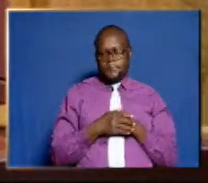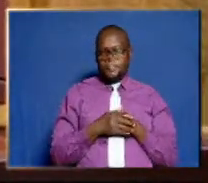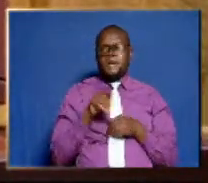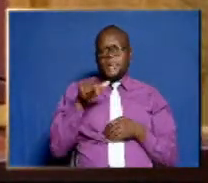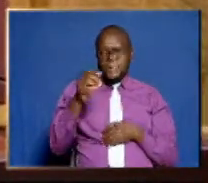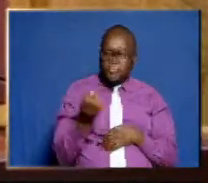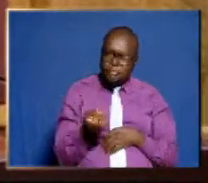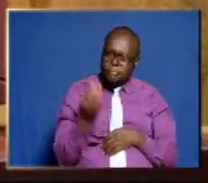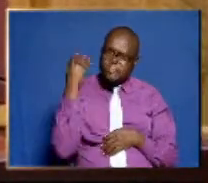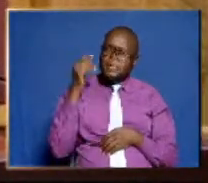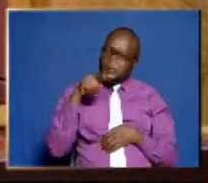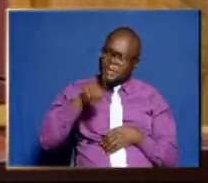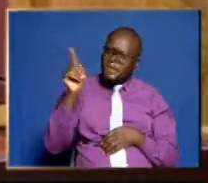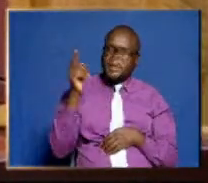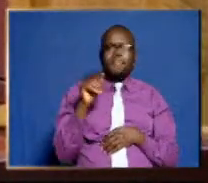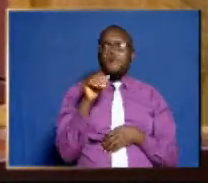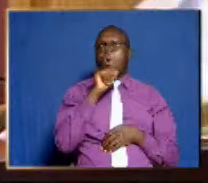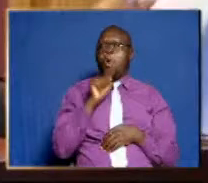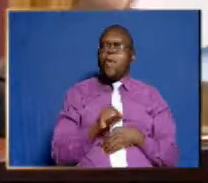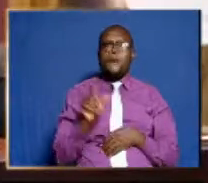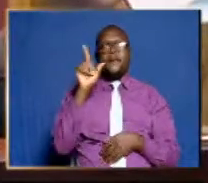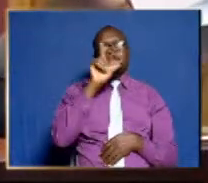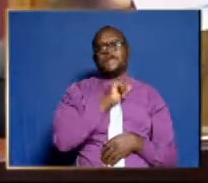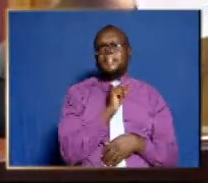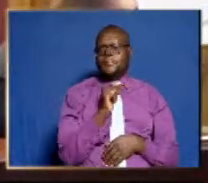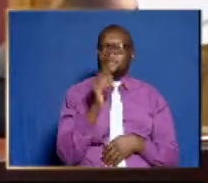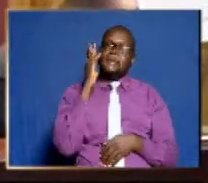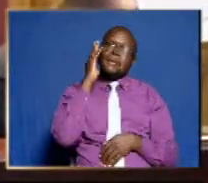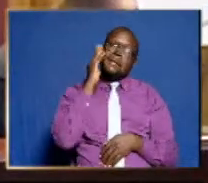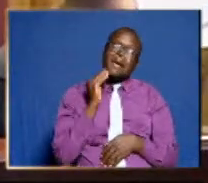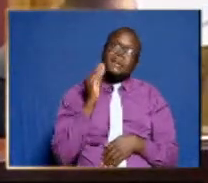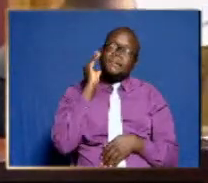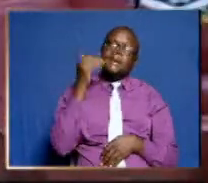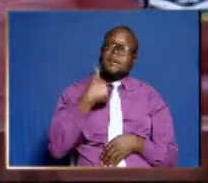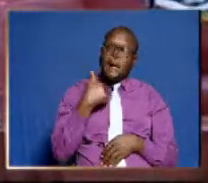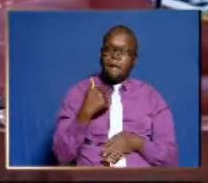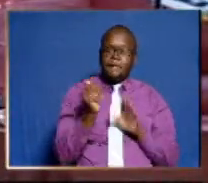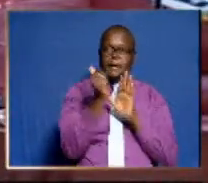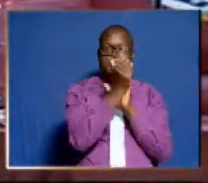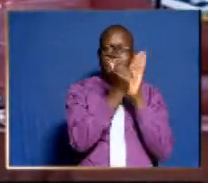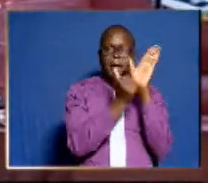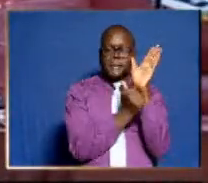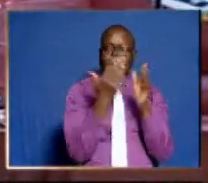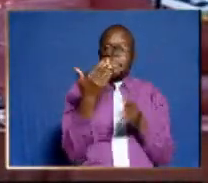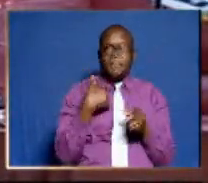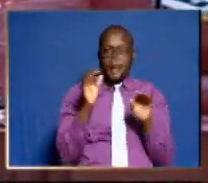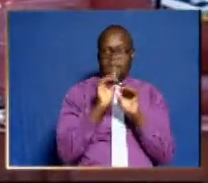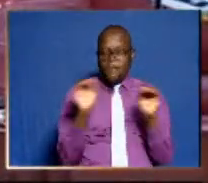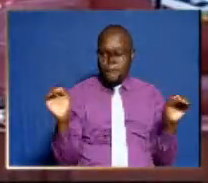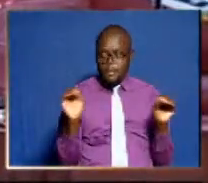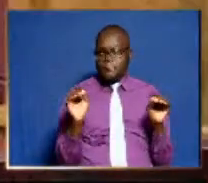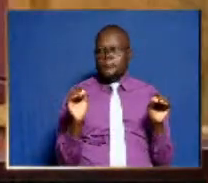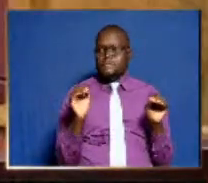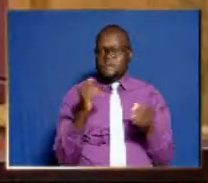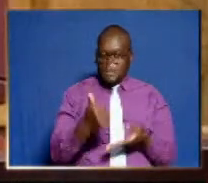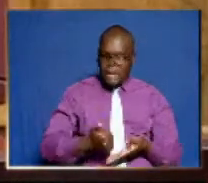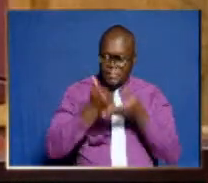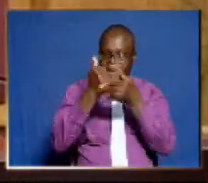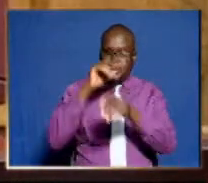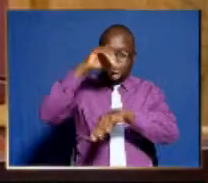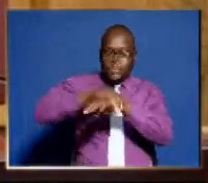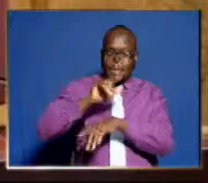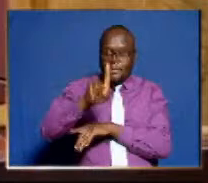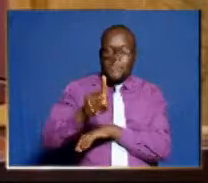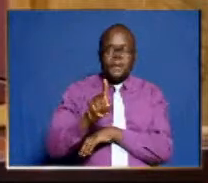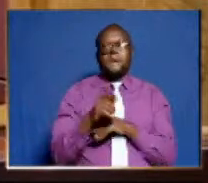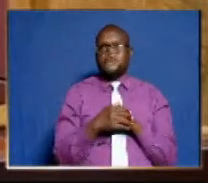You are a seasoned member. You don't have the order paper? No. You can be helped to have that one. We really don't